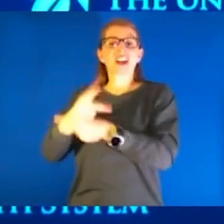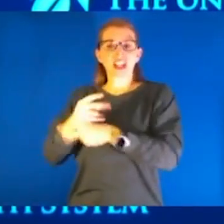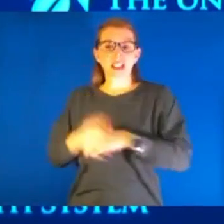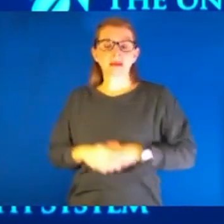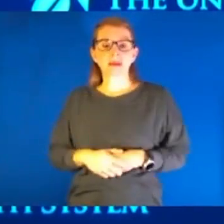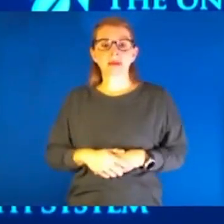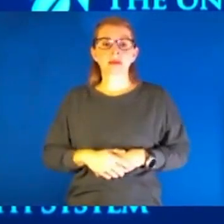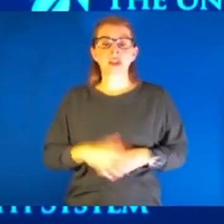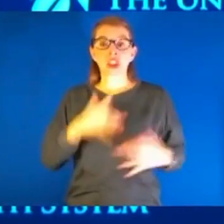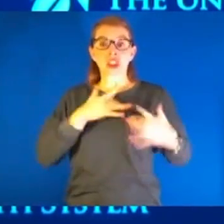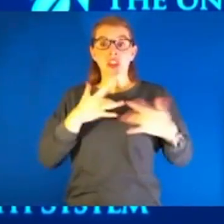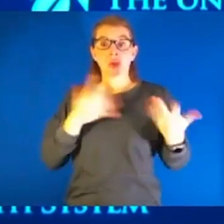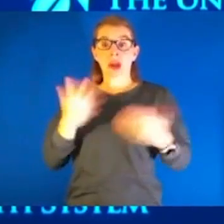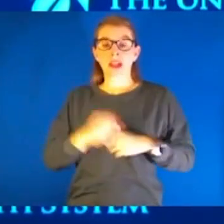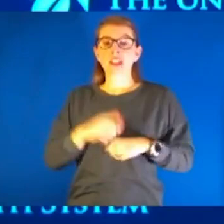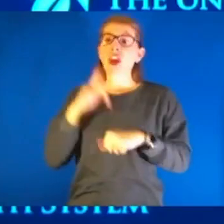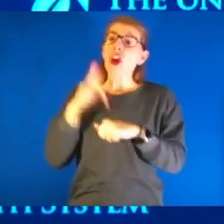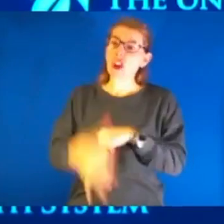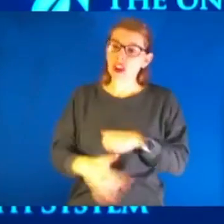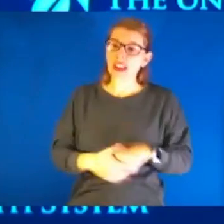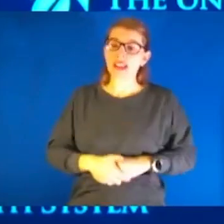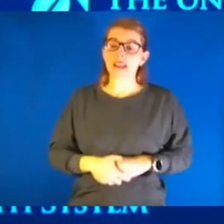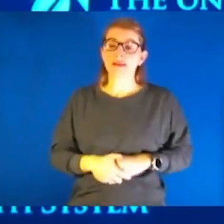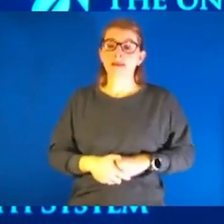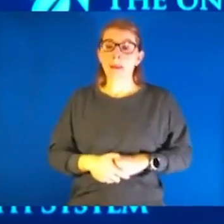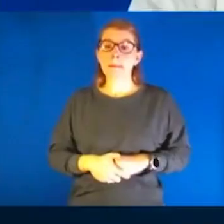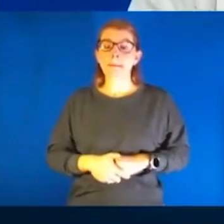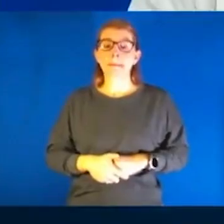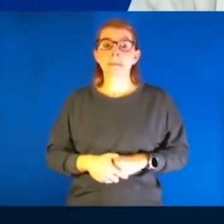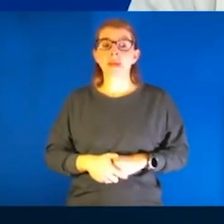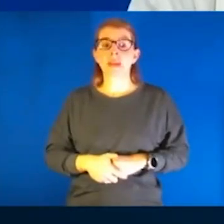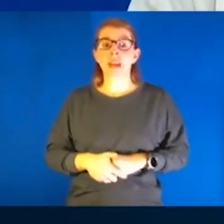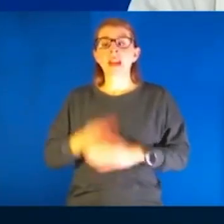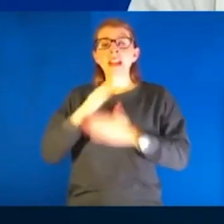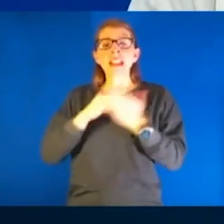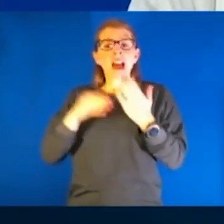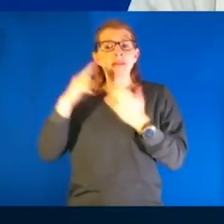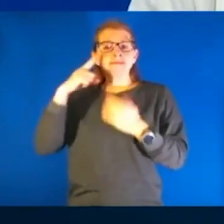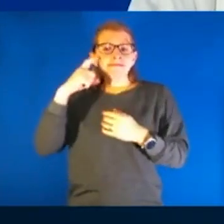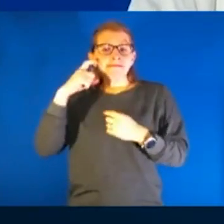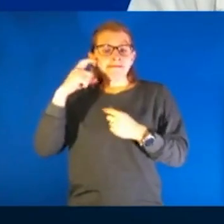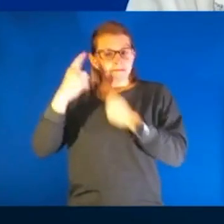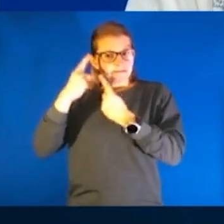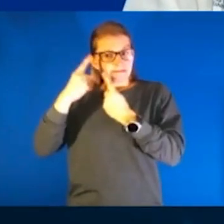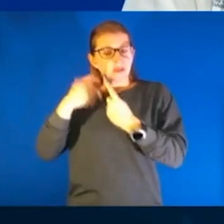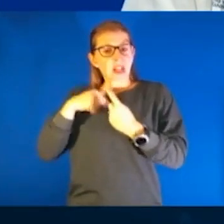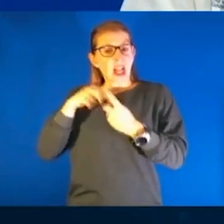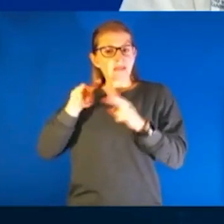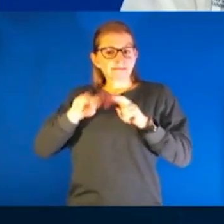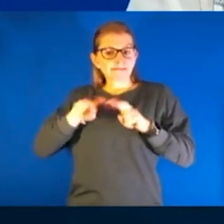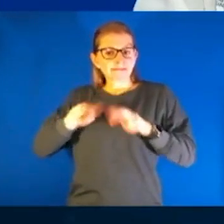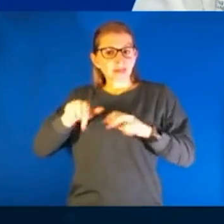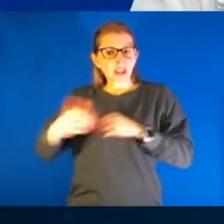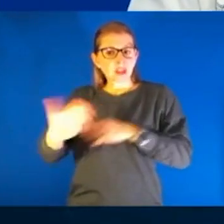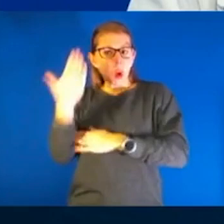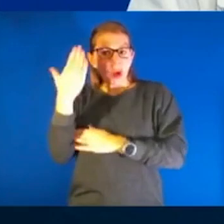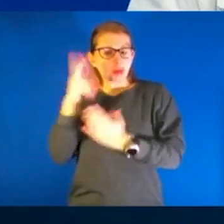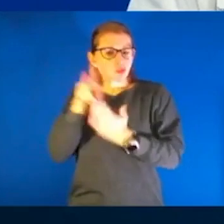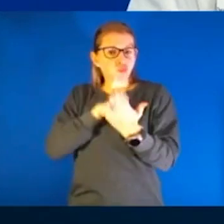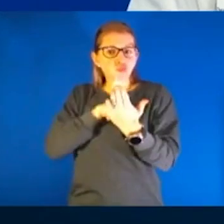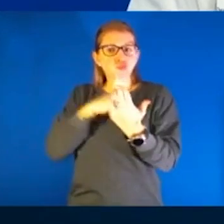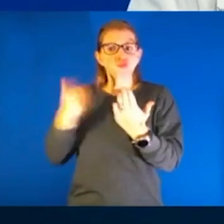is still so darn early. Hawk, there was some speculation that I looked at this morning that said, maybe Omicron